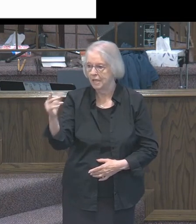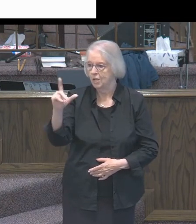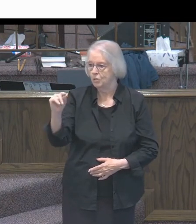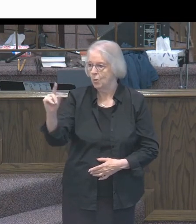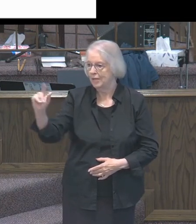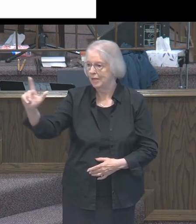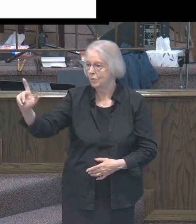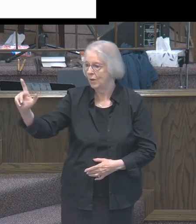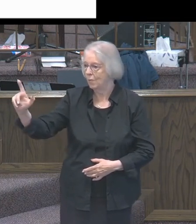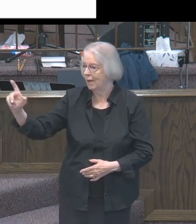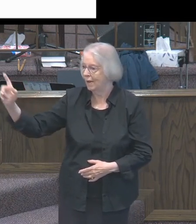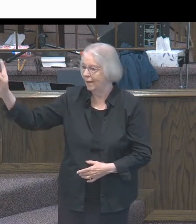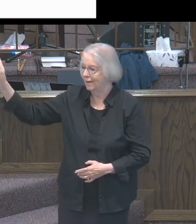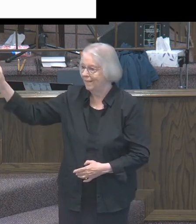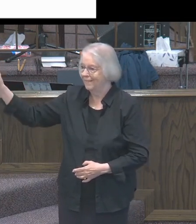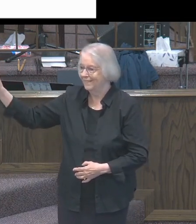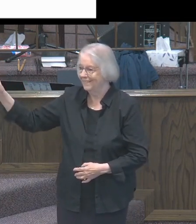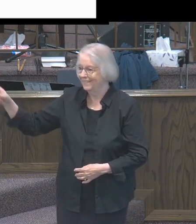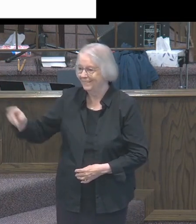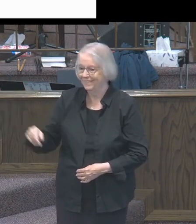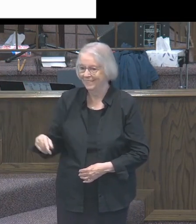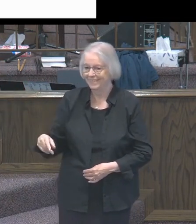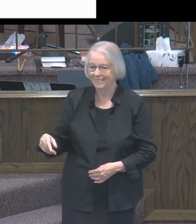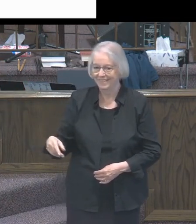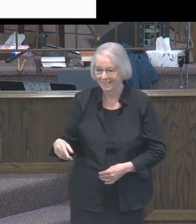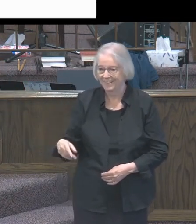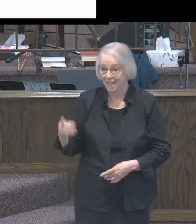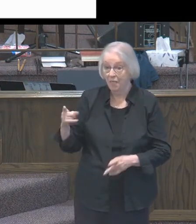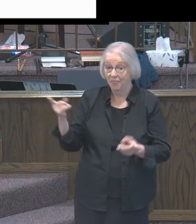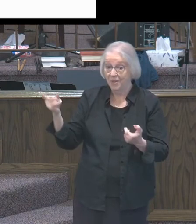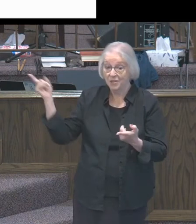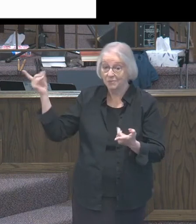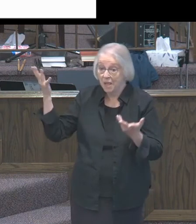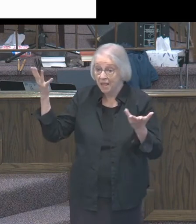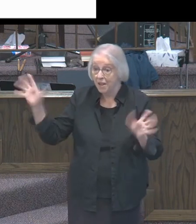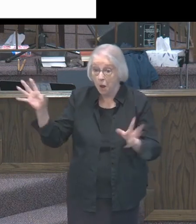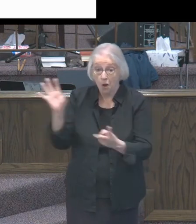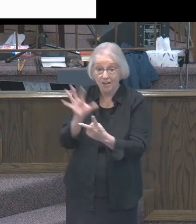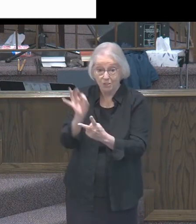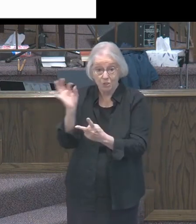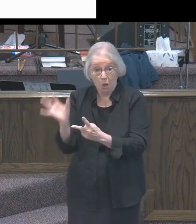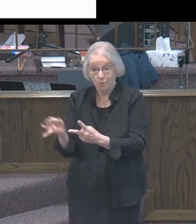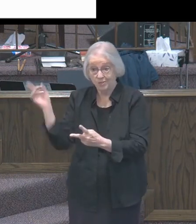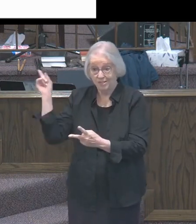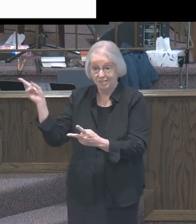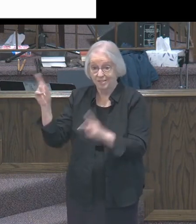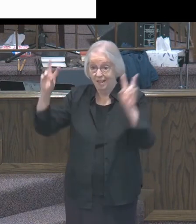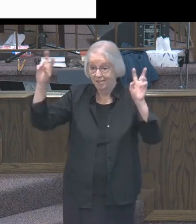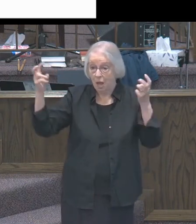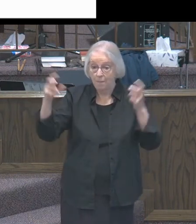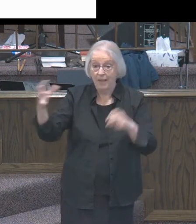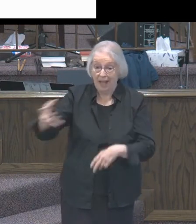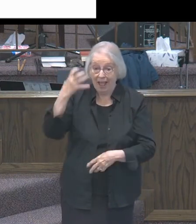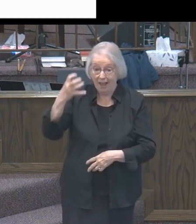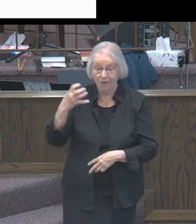It worked out, of course, it worked out that I was going to do the Proverbs in my wisdom reading for this year in